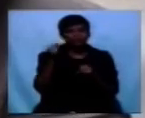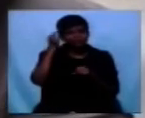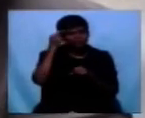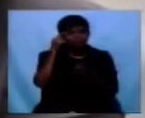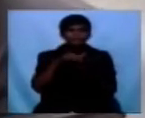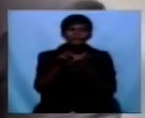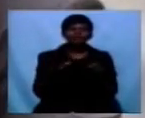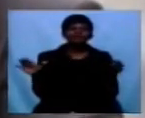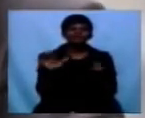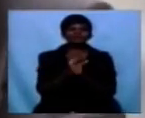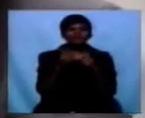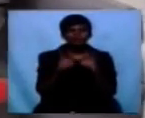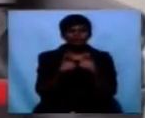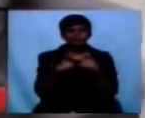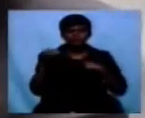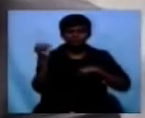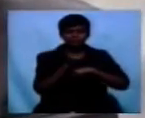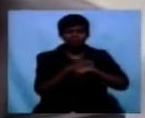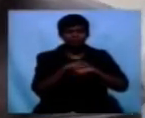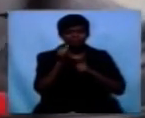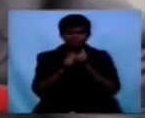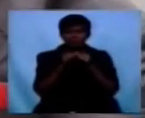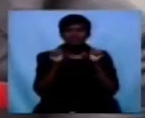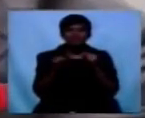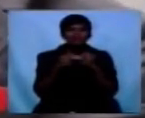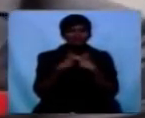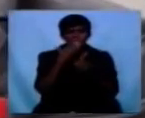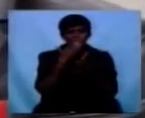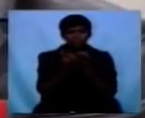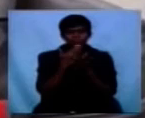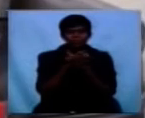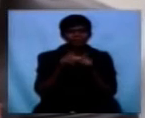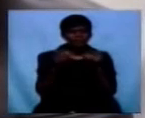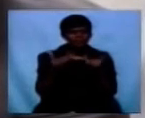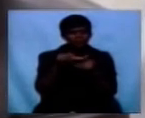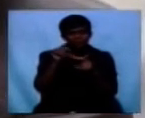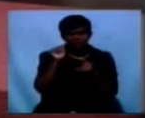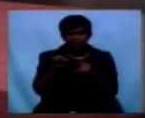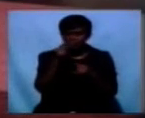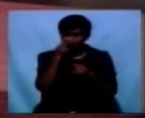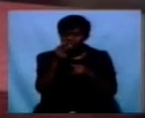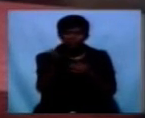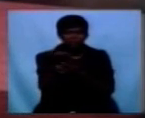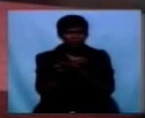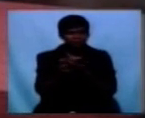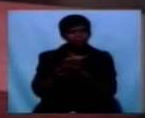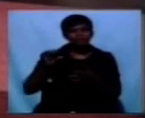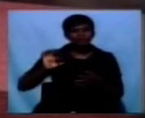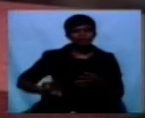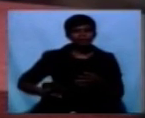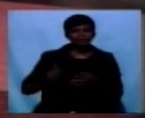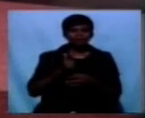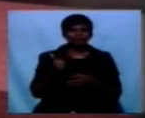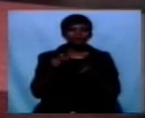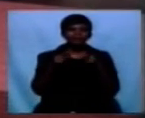and have a return on the investment that can spur But you know, that can spur economic benefits in other